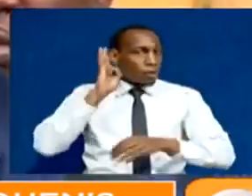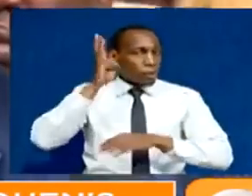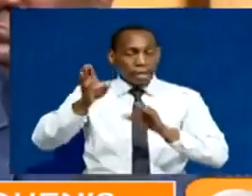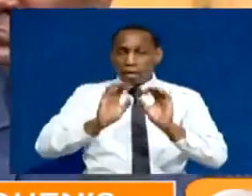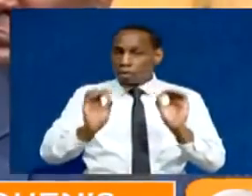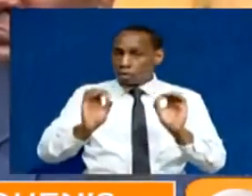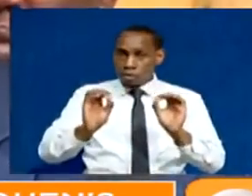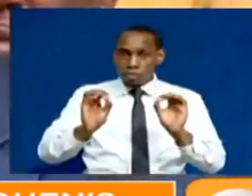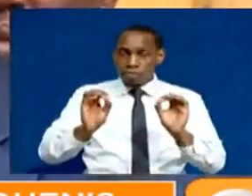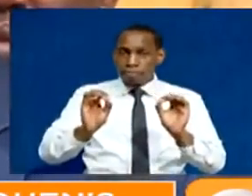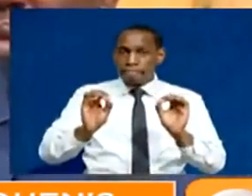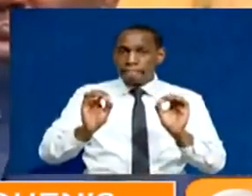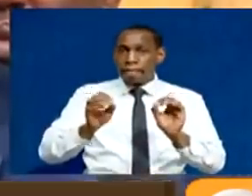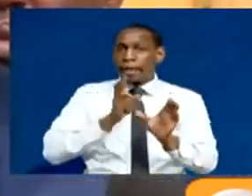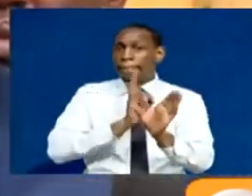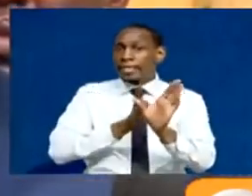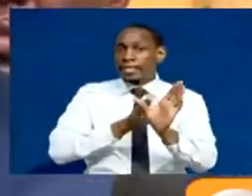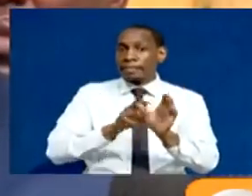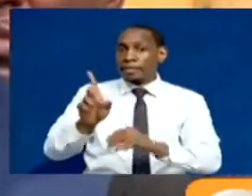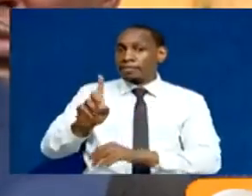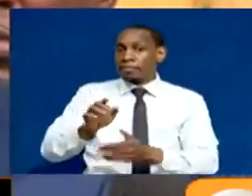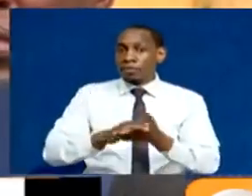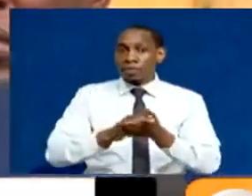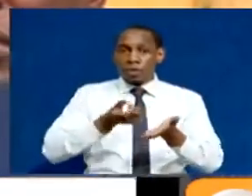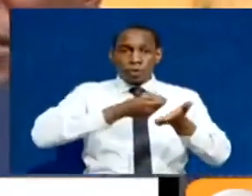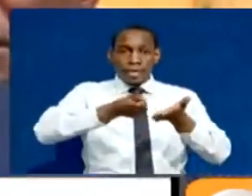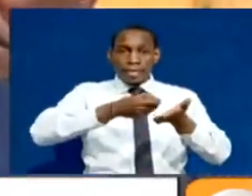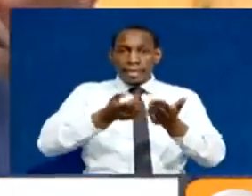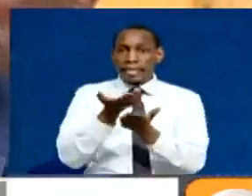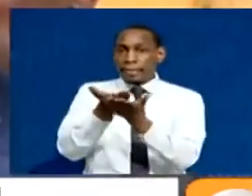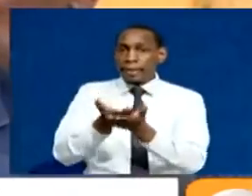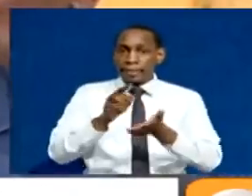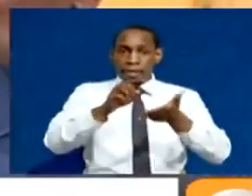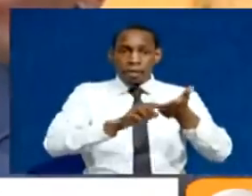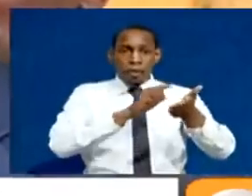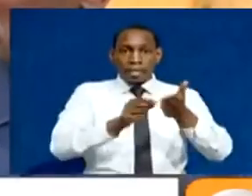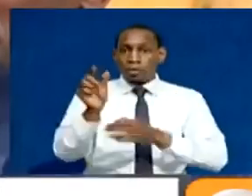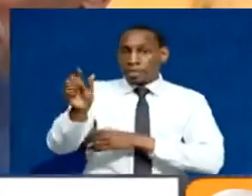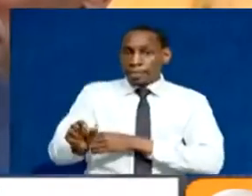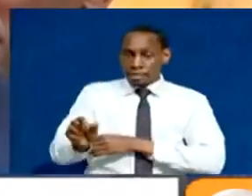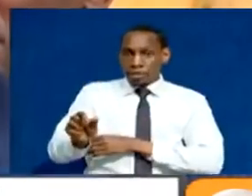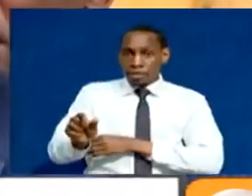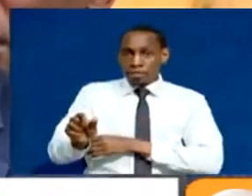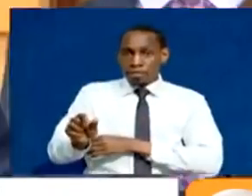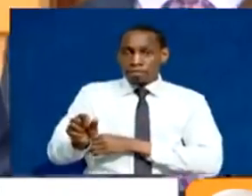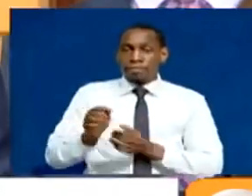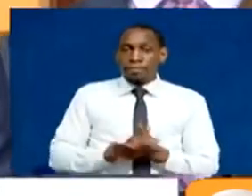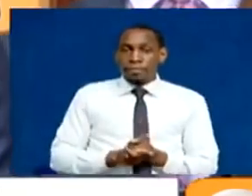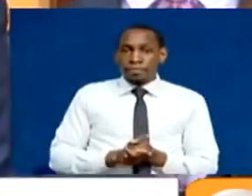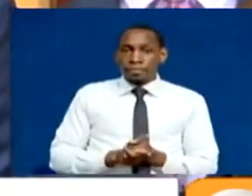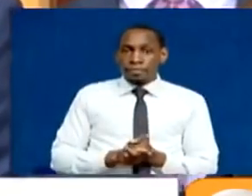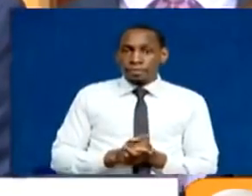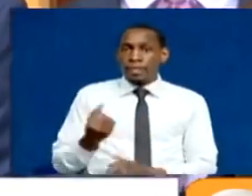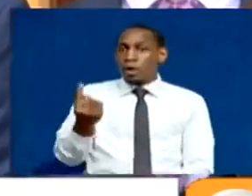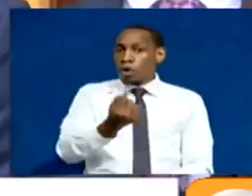not, will not participate in drafting pleadings for an accused person or for a litigant.